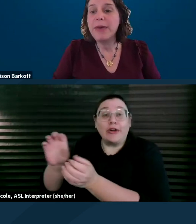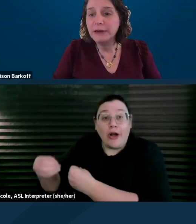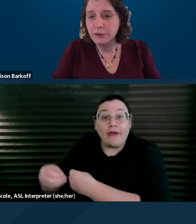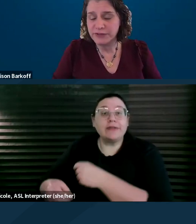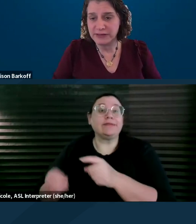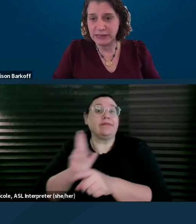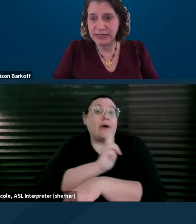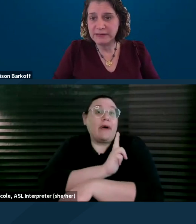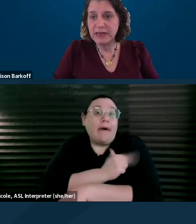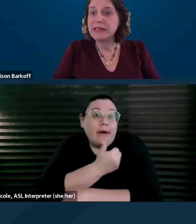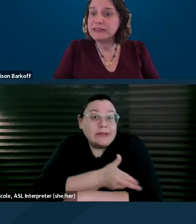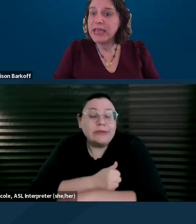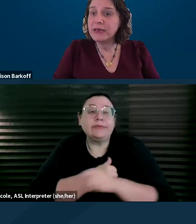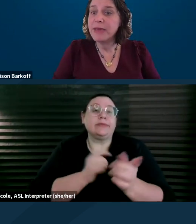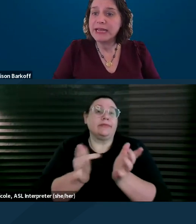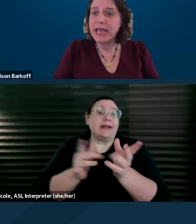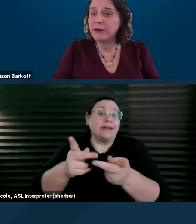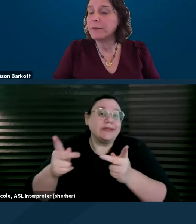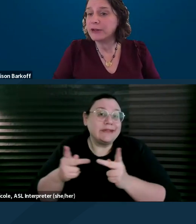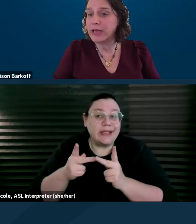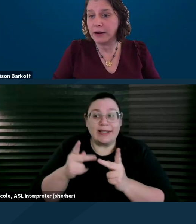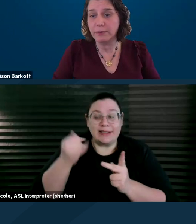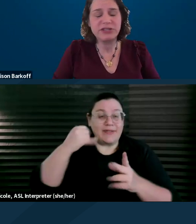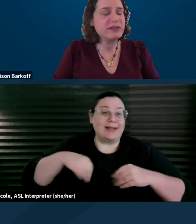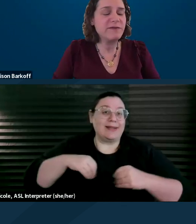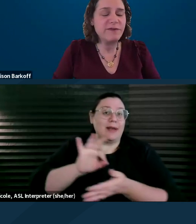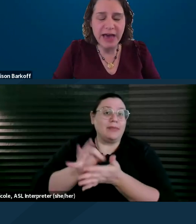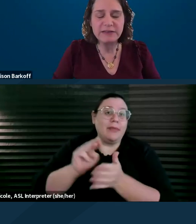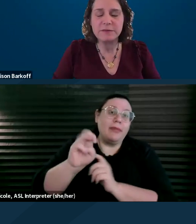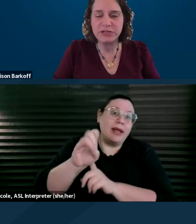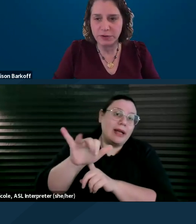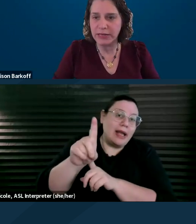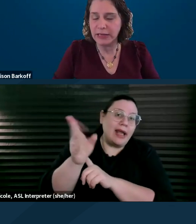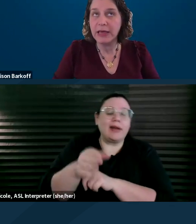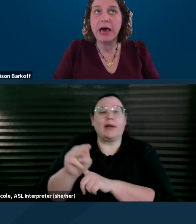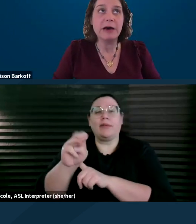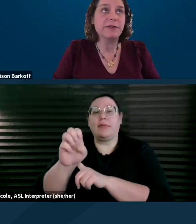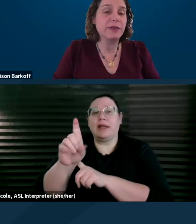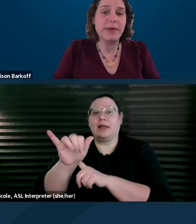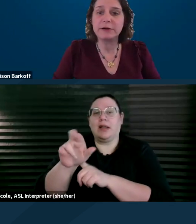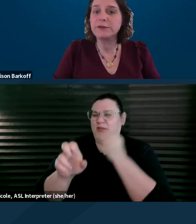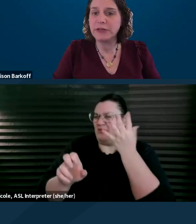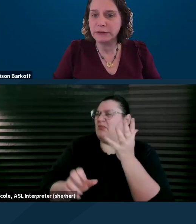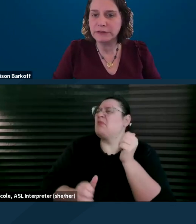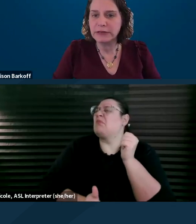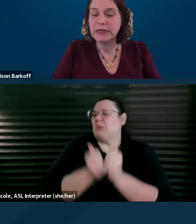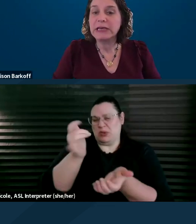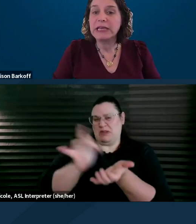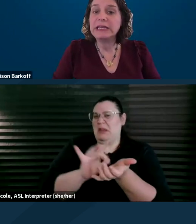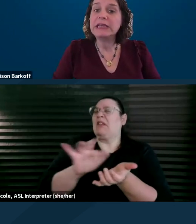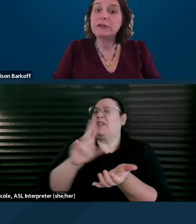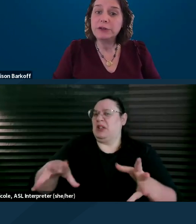hospitals, medical facilities that take Medicaid or Medicare, which is the vast majority of the medical